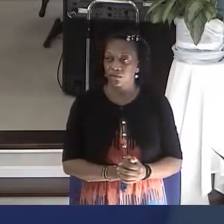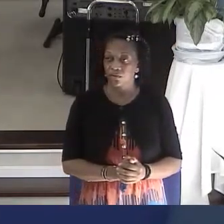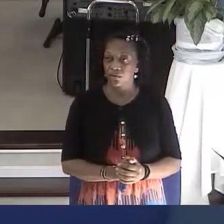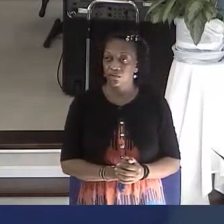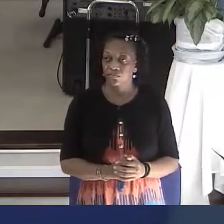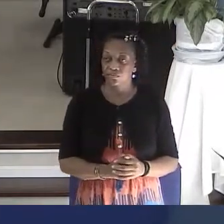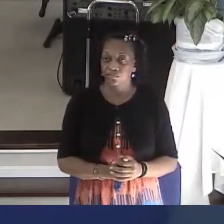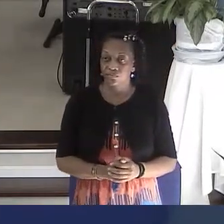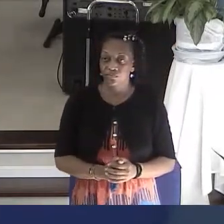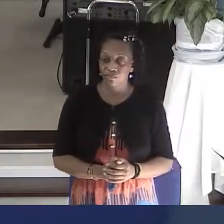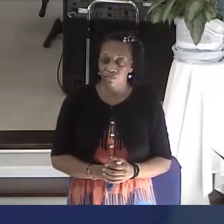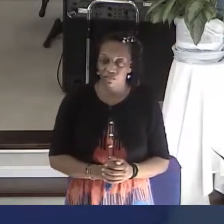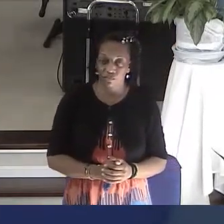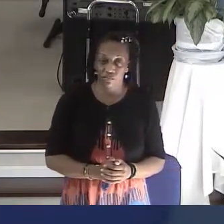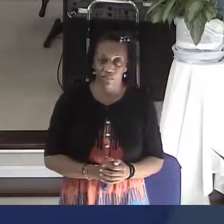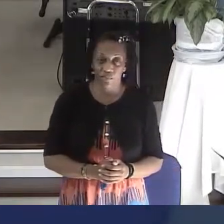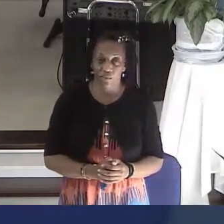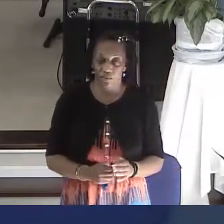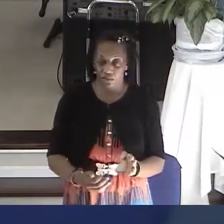draw me nearer,